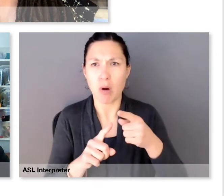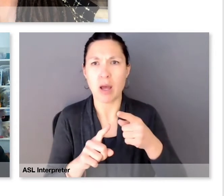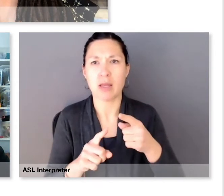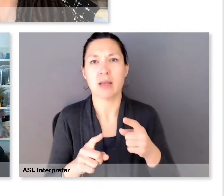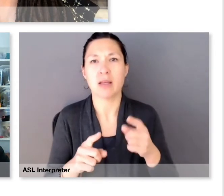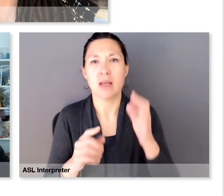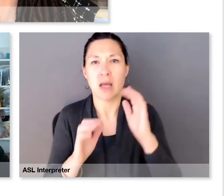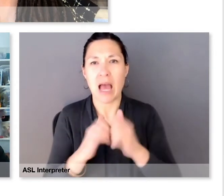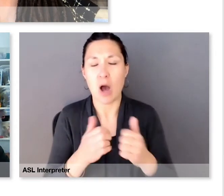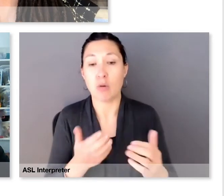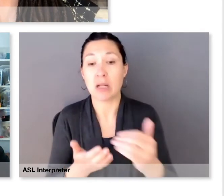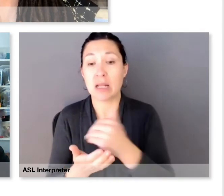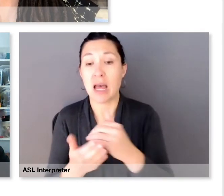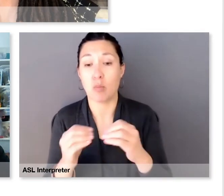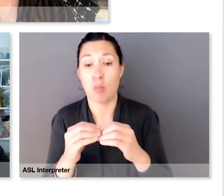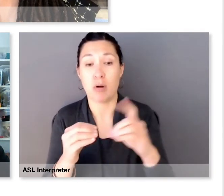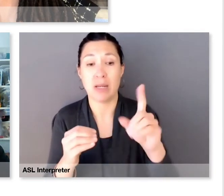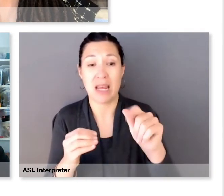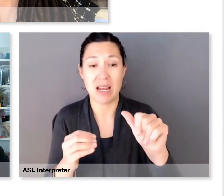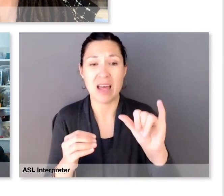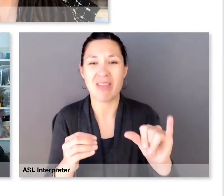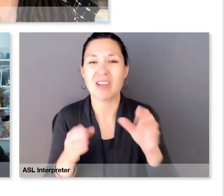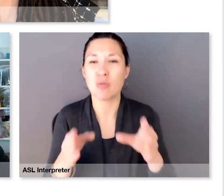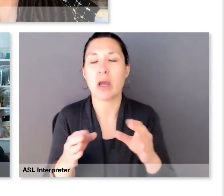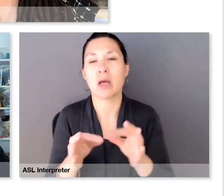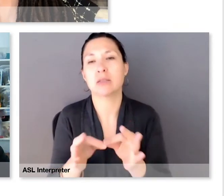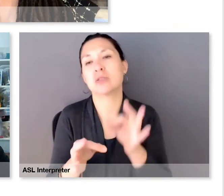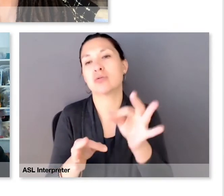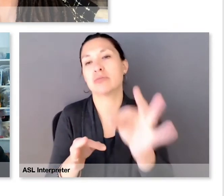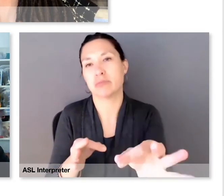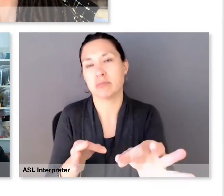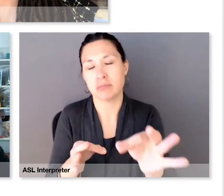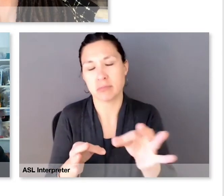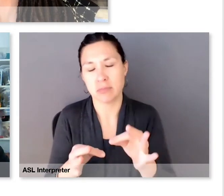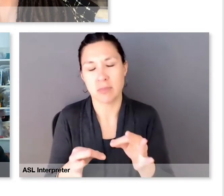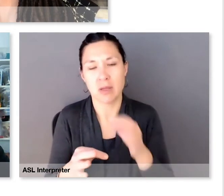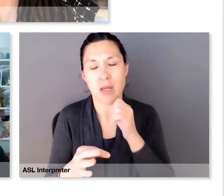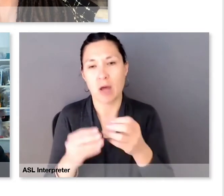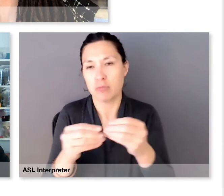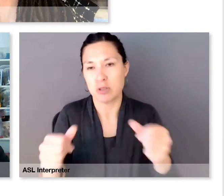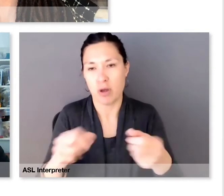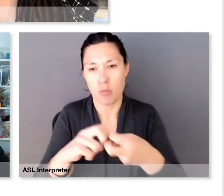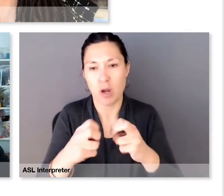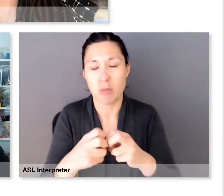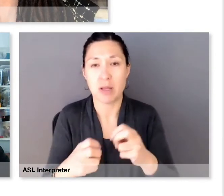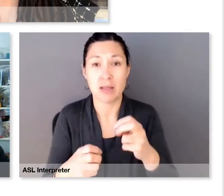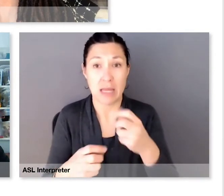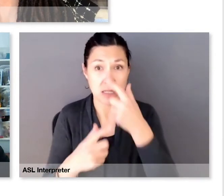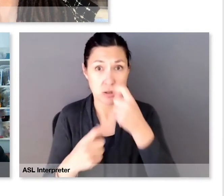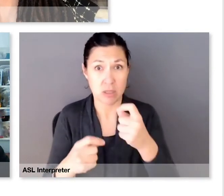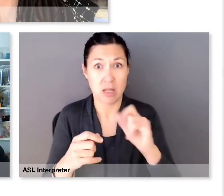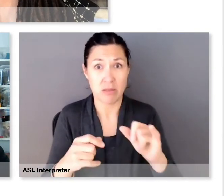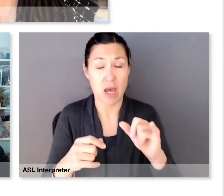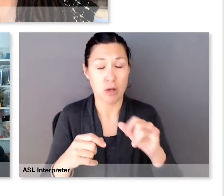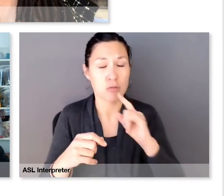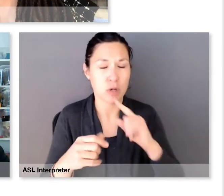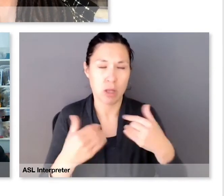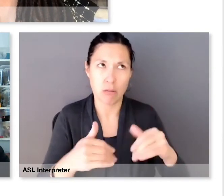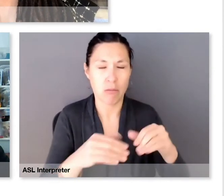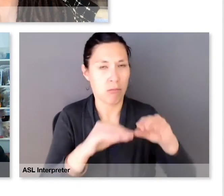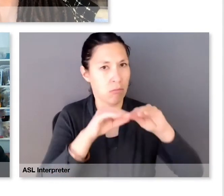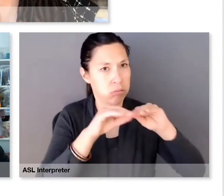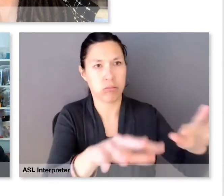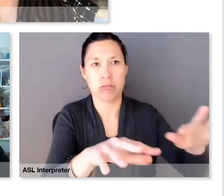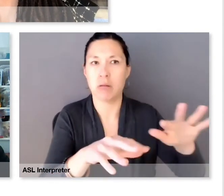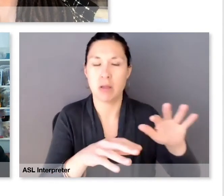a stalling tactic, because it's interesting, I think, how widespread that certainly can be in computer science. So if we